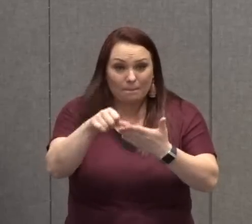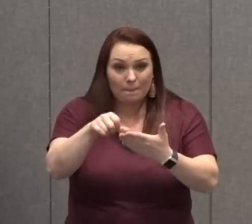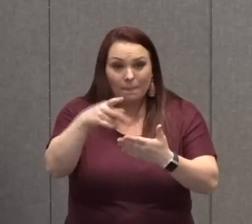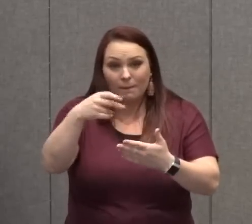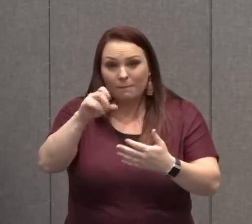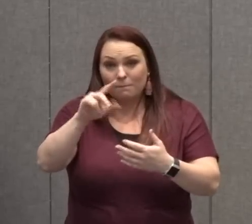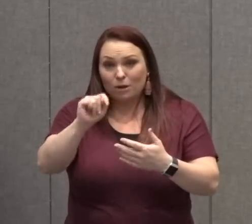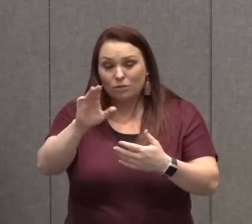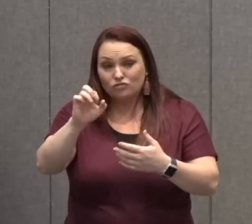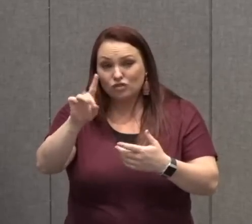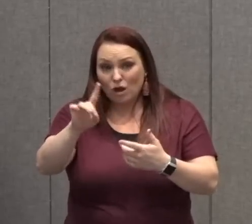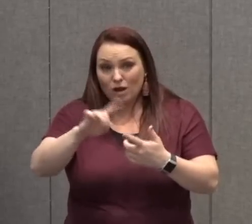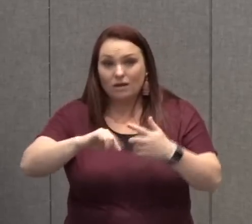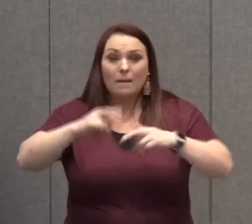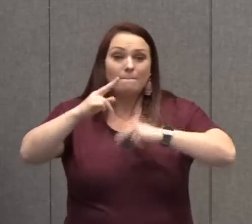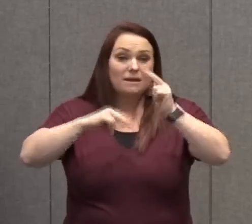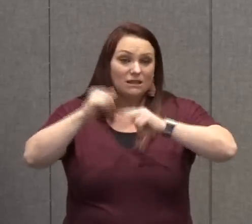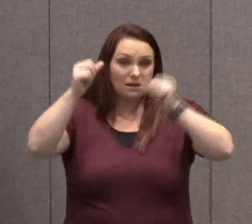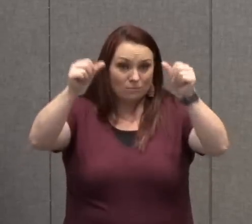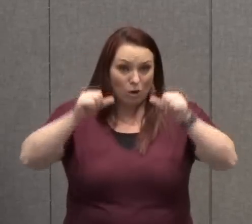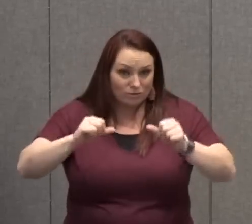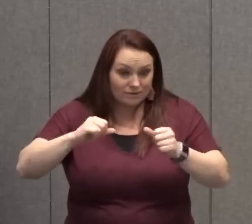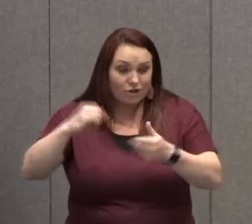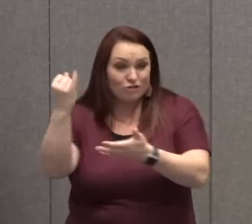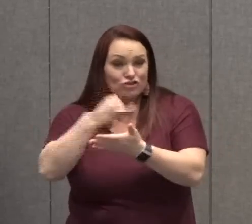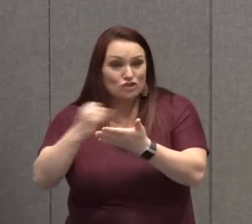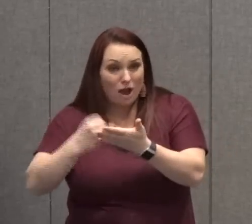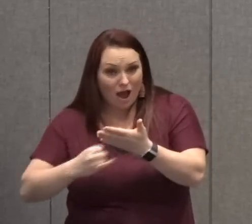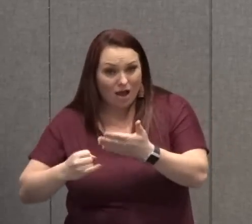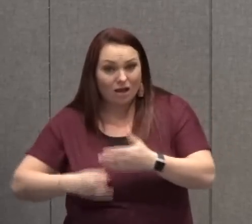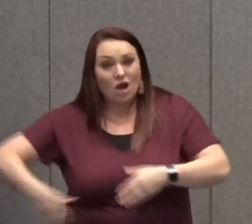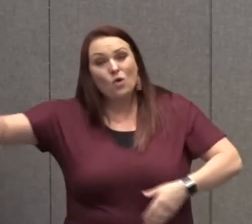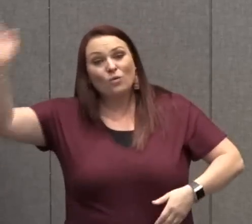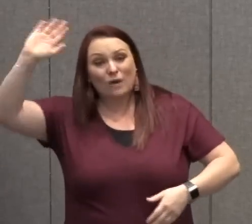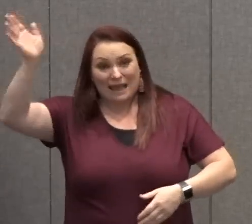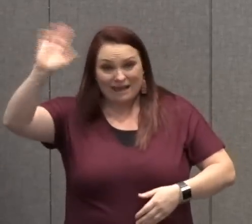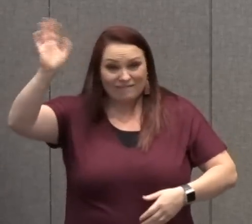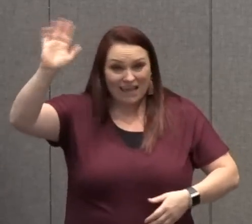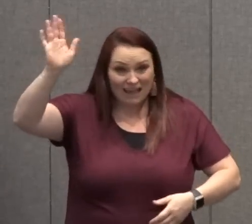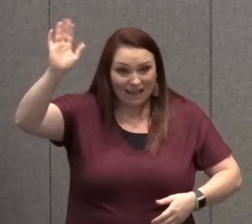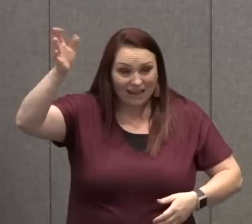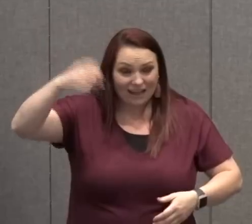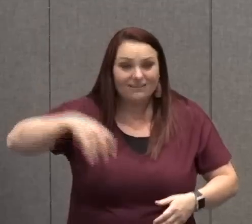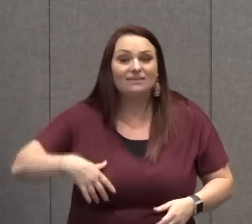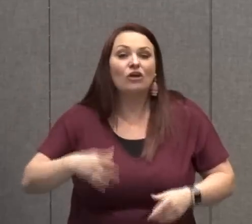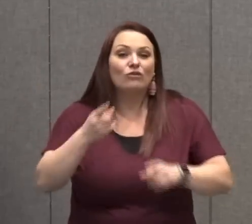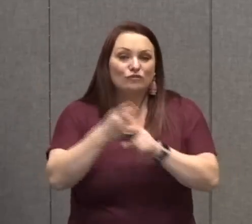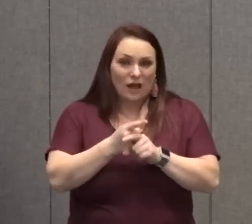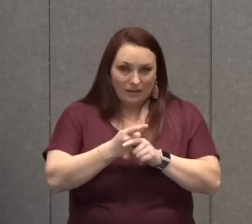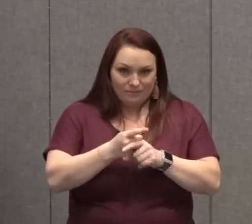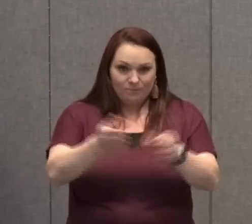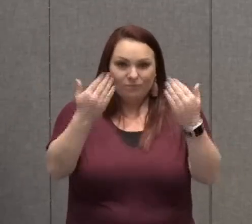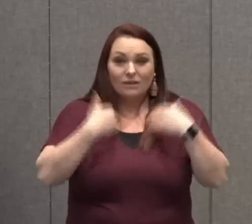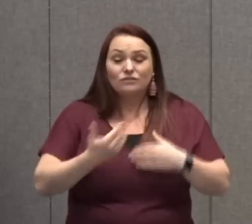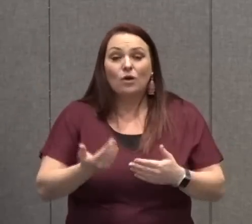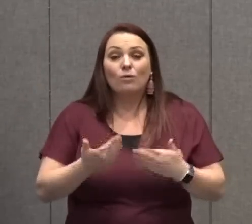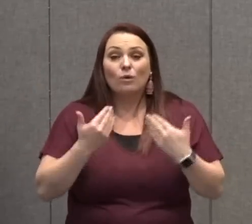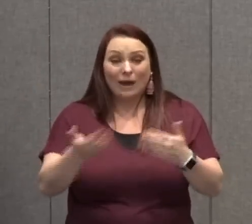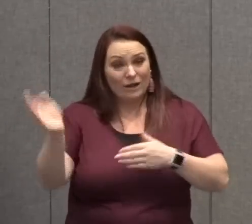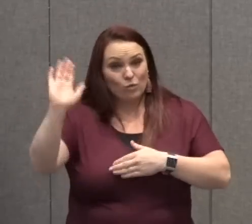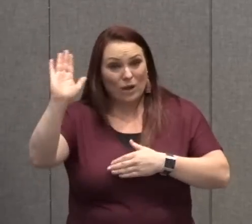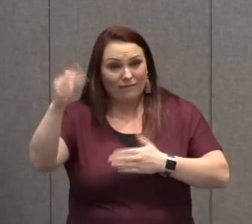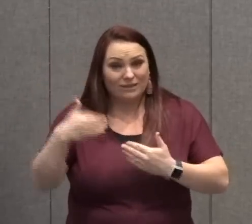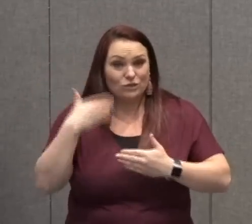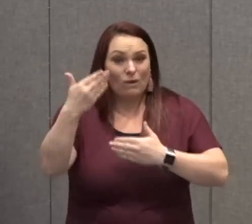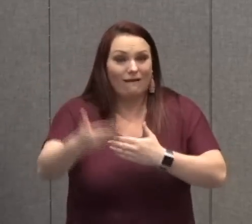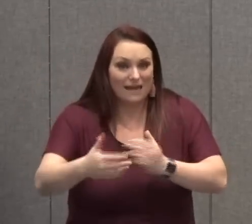chalk on the sidewalk letters just waving at them yep well with that go ahead and wave us to our next category